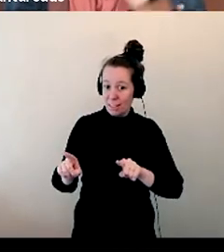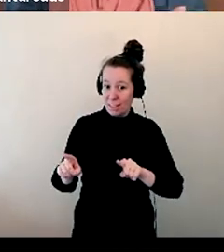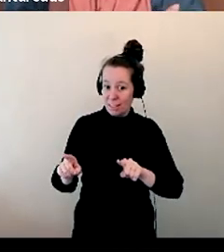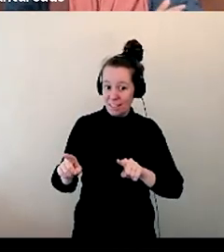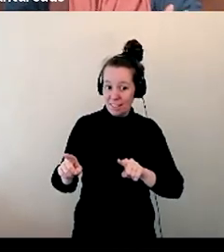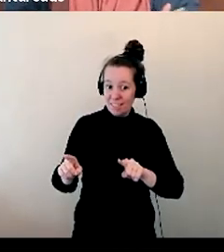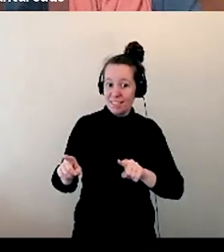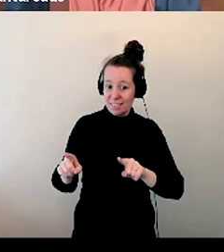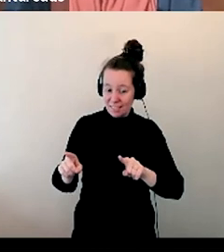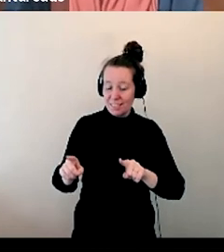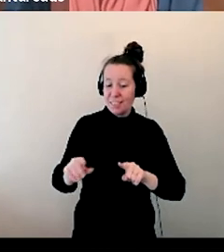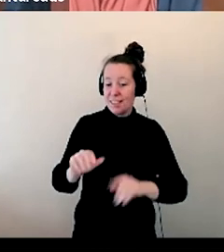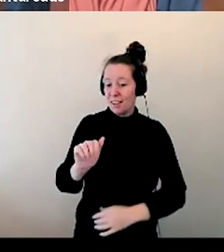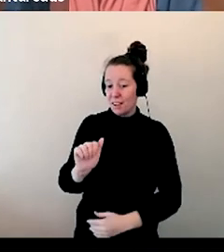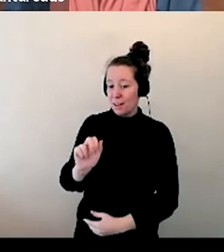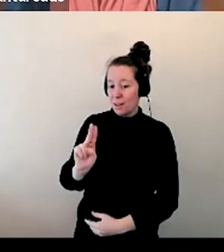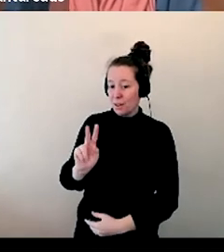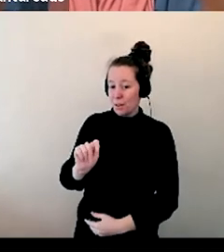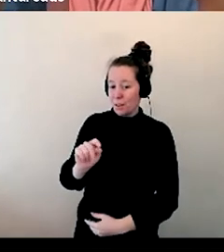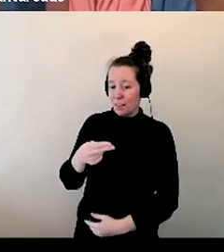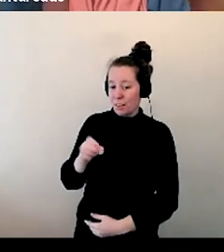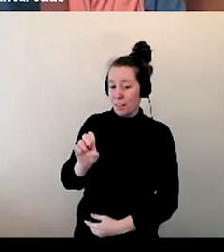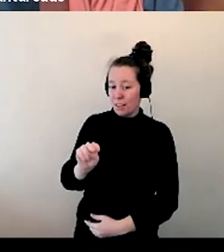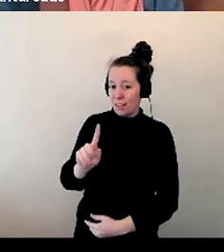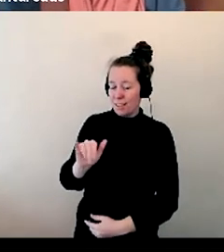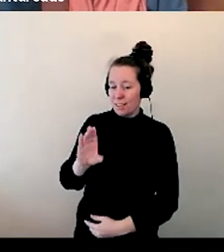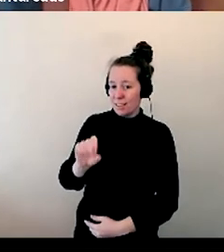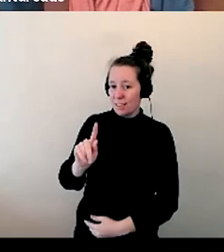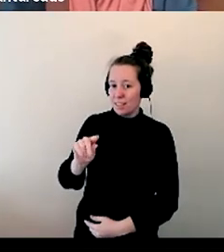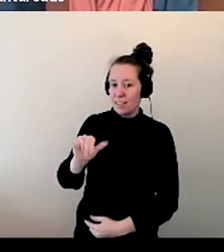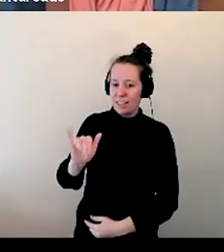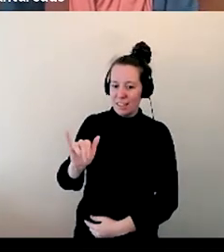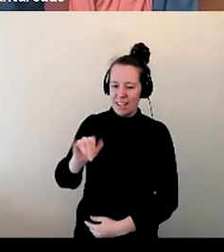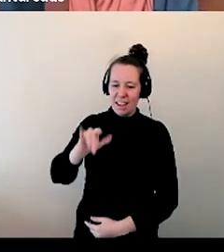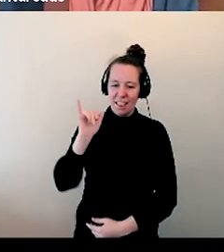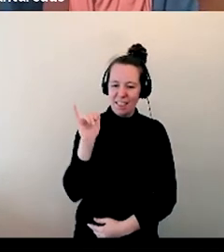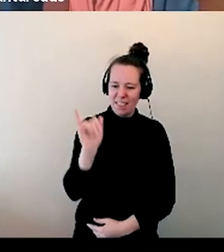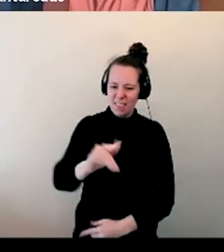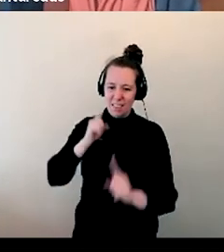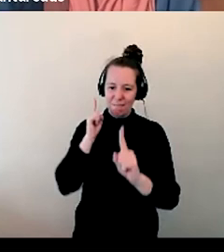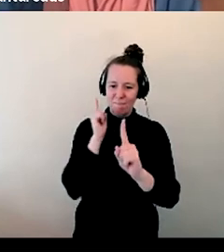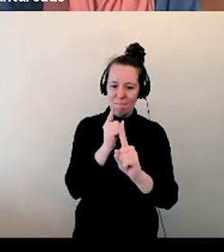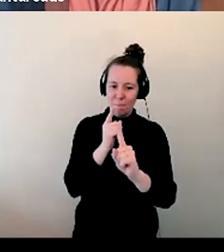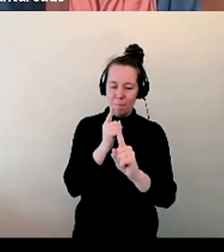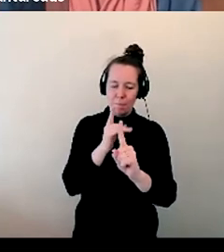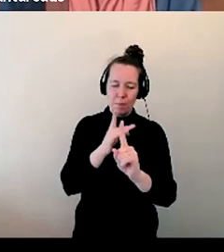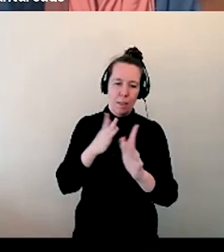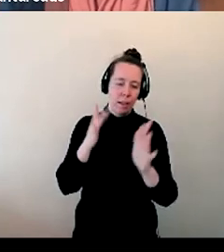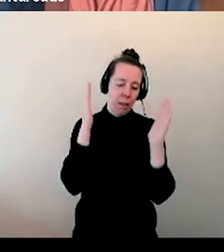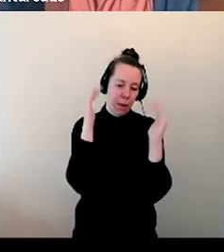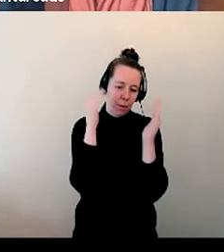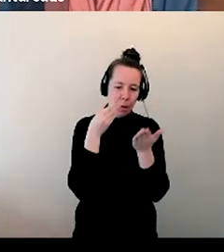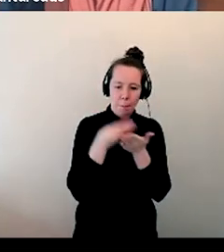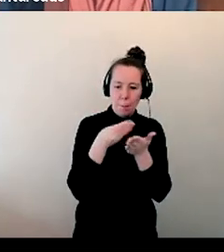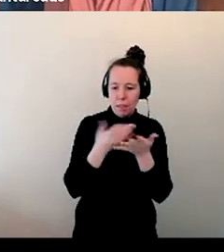authenticity is key to everything. And then the money will flow eventually, and hopefully all that stuff will change in the future. And the more we talk about this